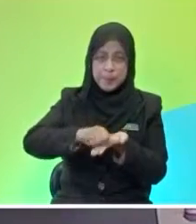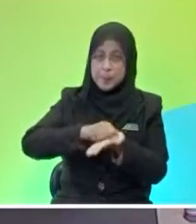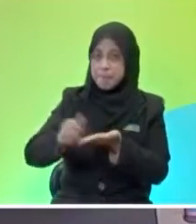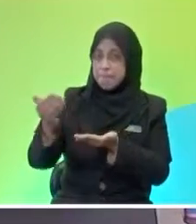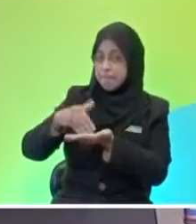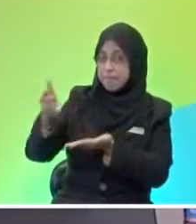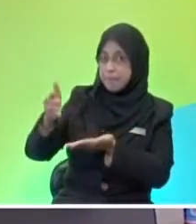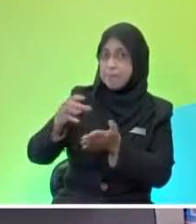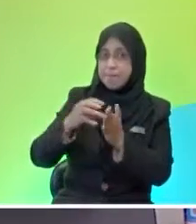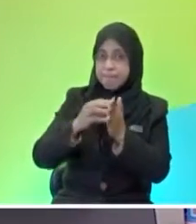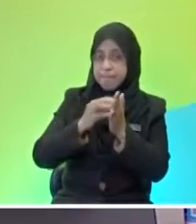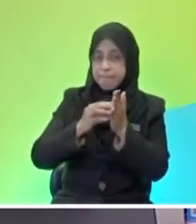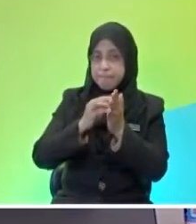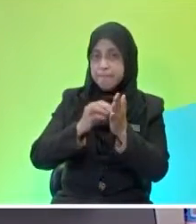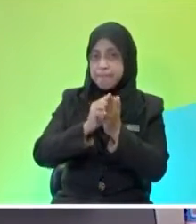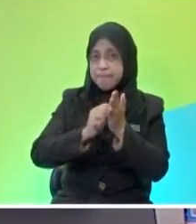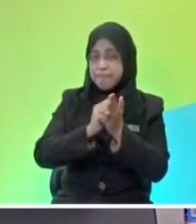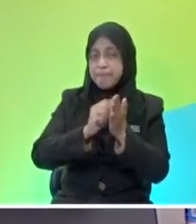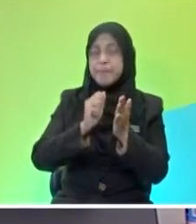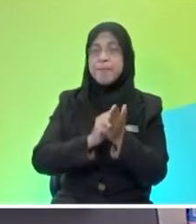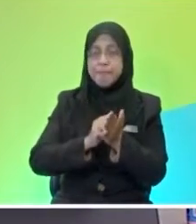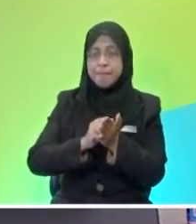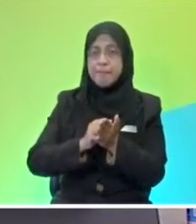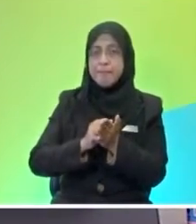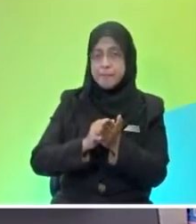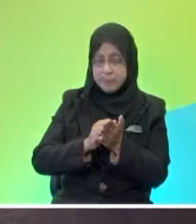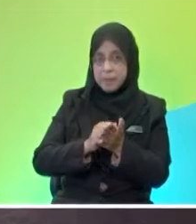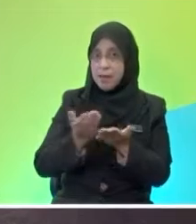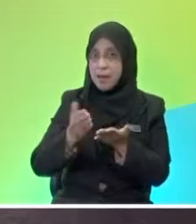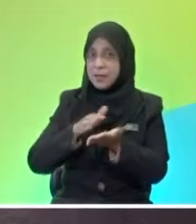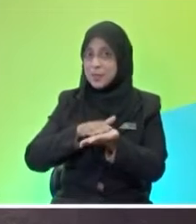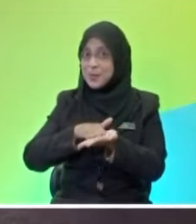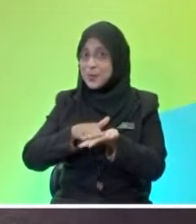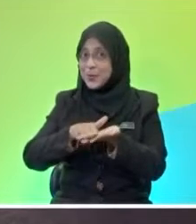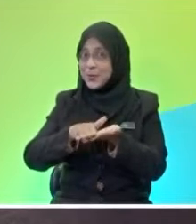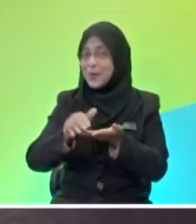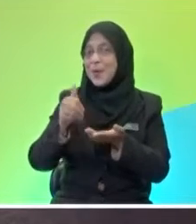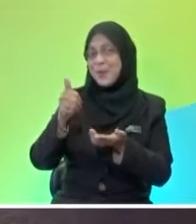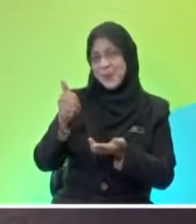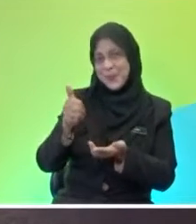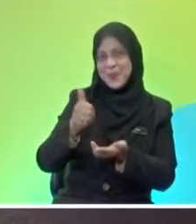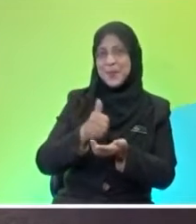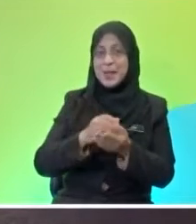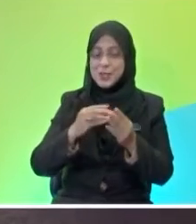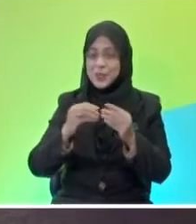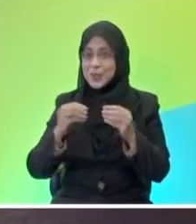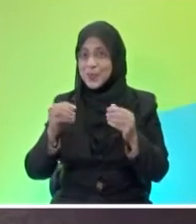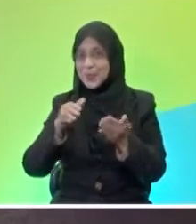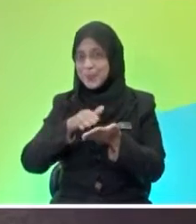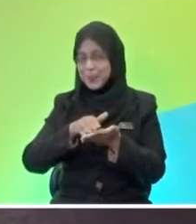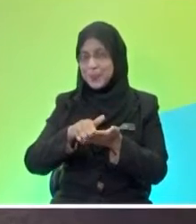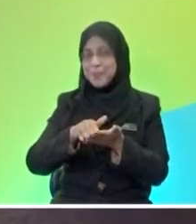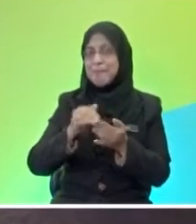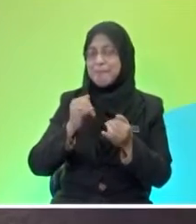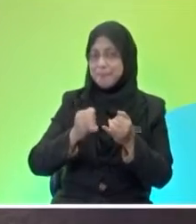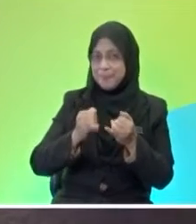the sandpaper. Oh, that's interesting. Is it smoother now? Oh, this is much smoother. Yes, that's right. Okay, and last